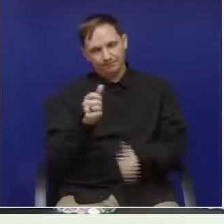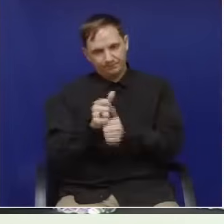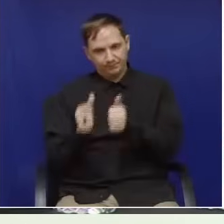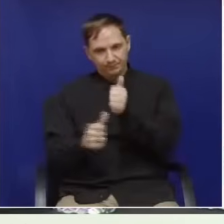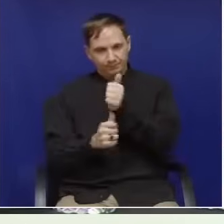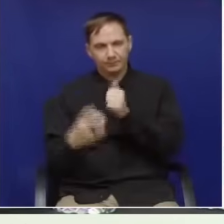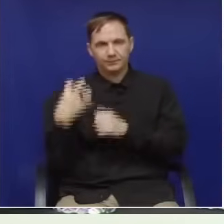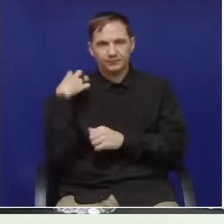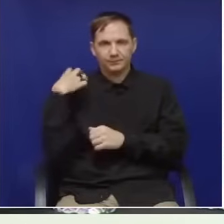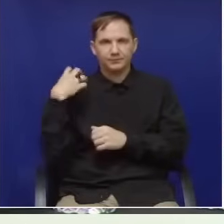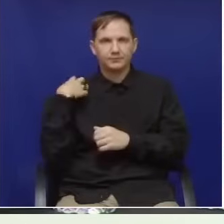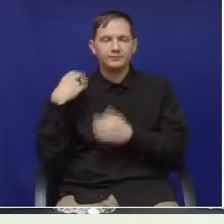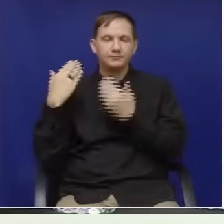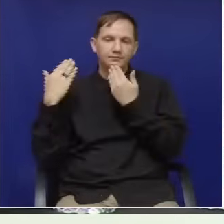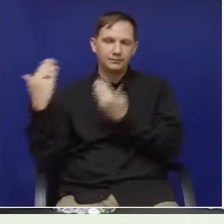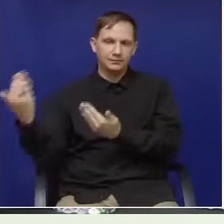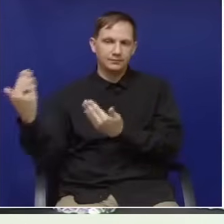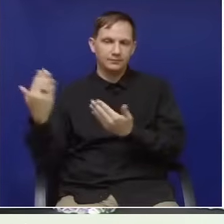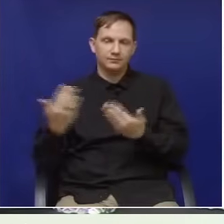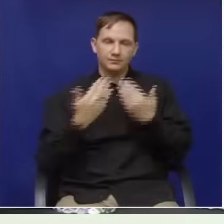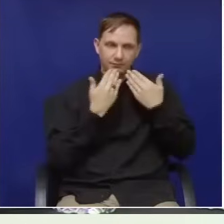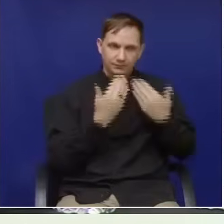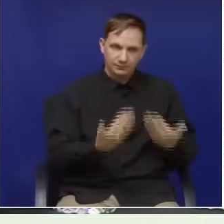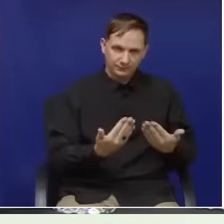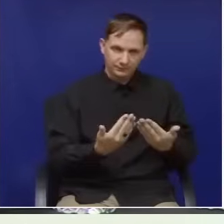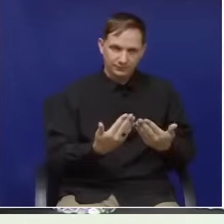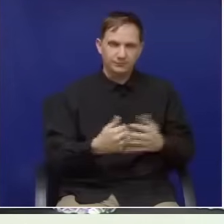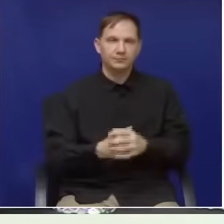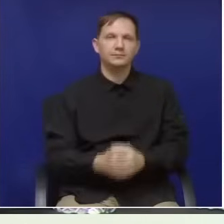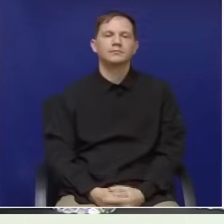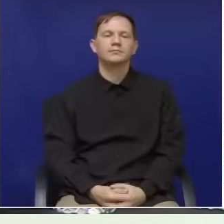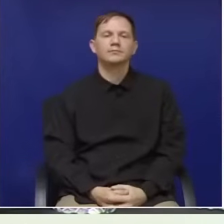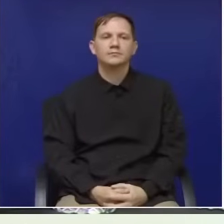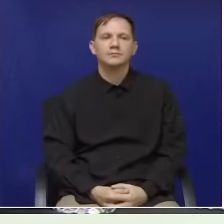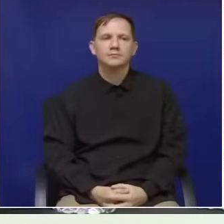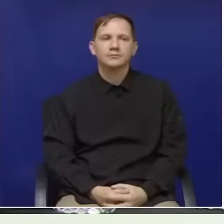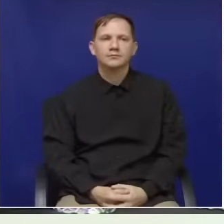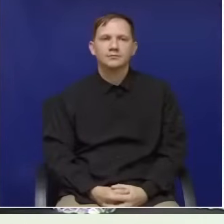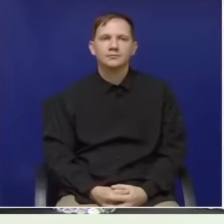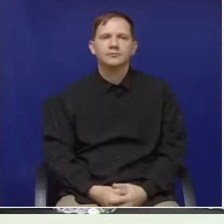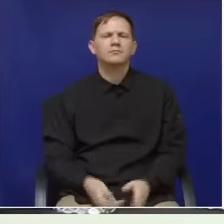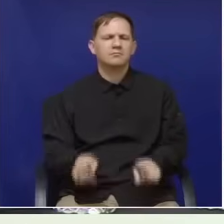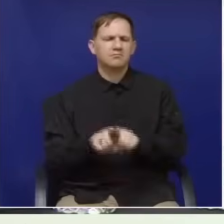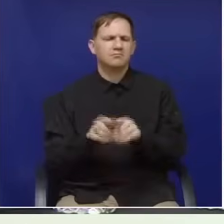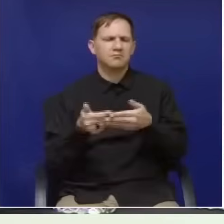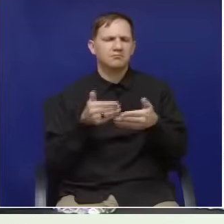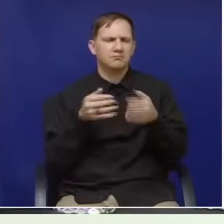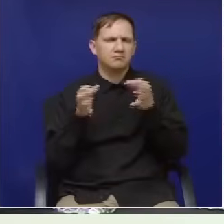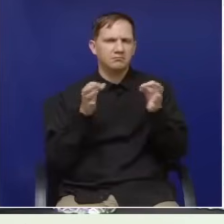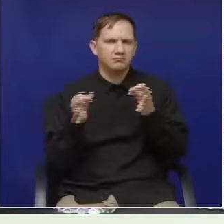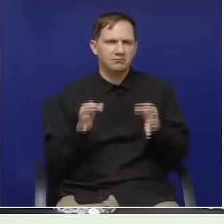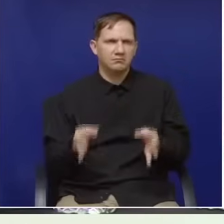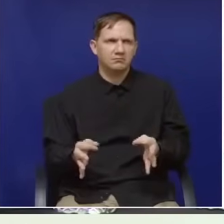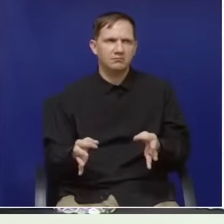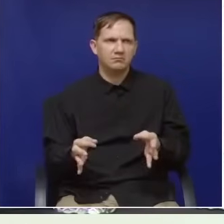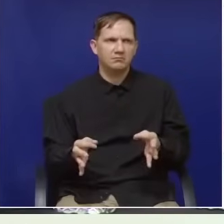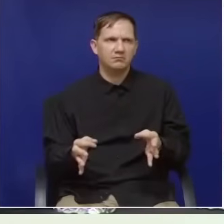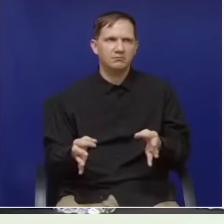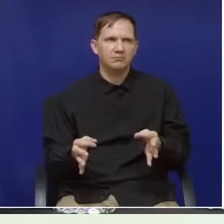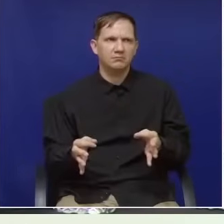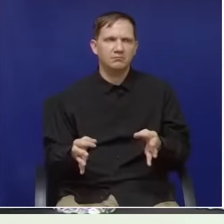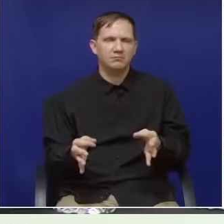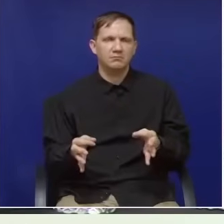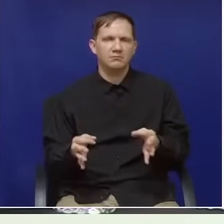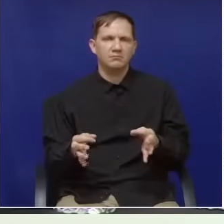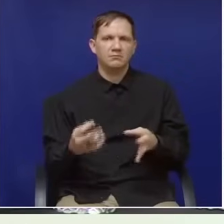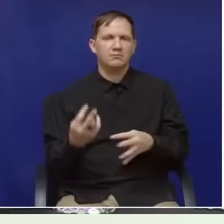you, Chairperson. Thank you, Honorable Ngobeni. As I indicated, the two